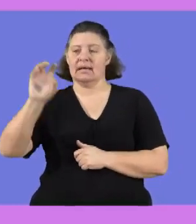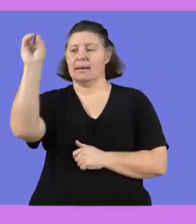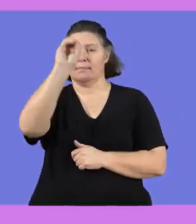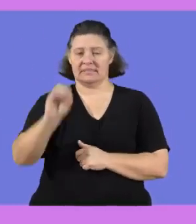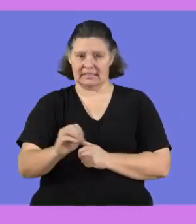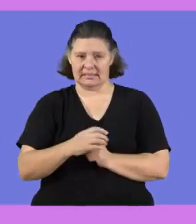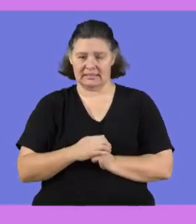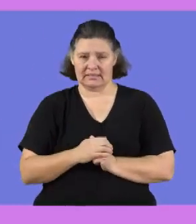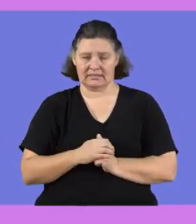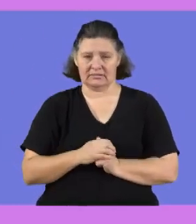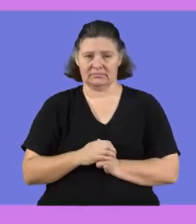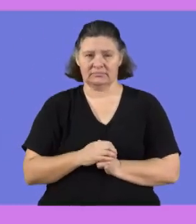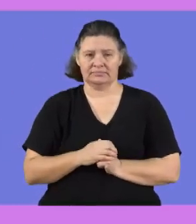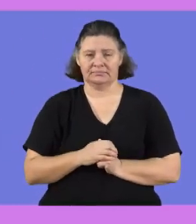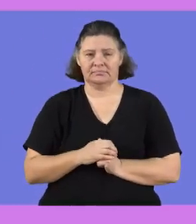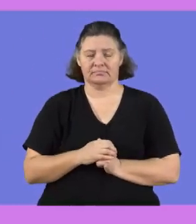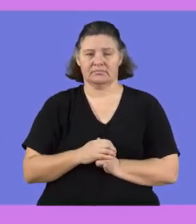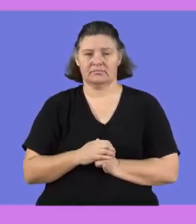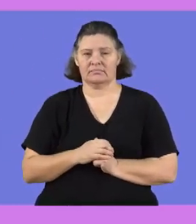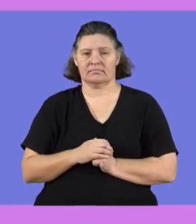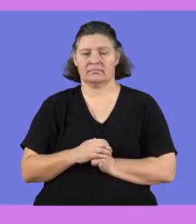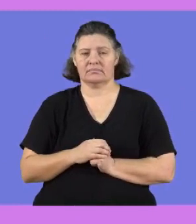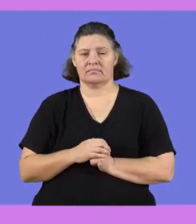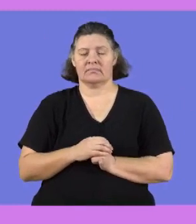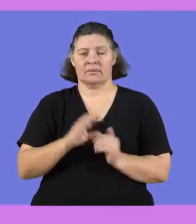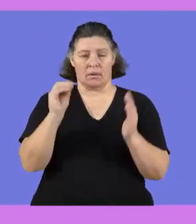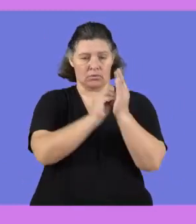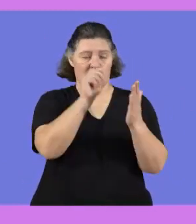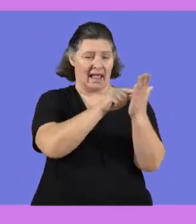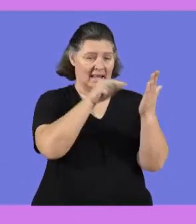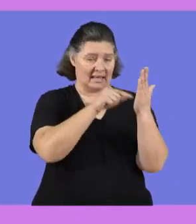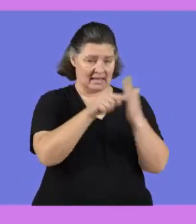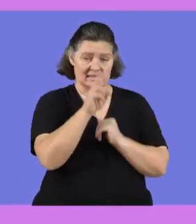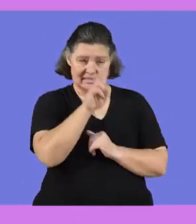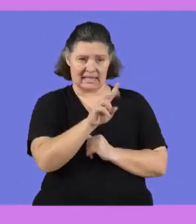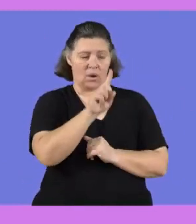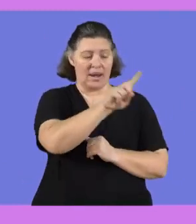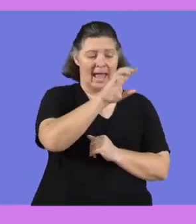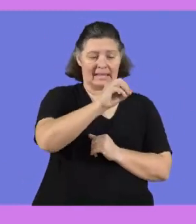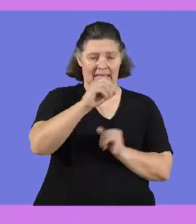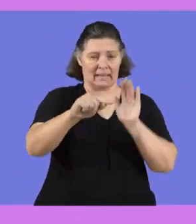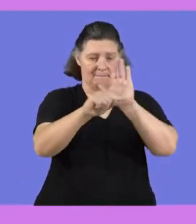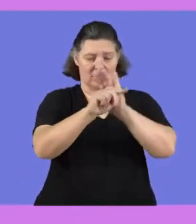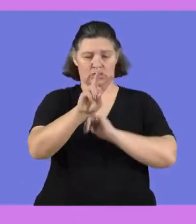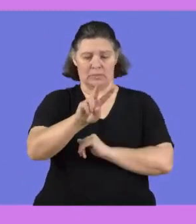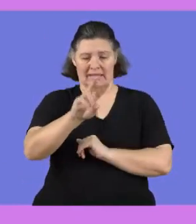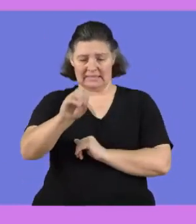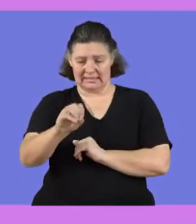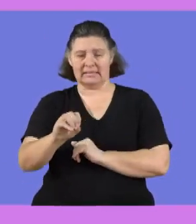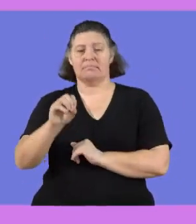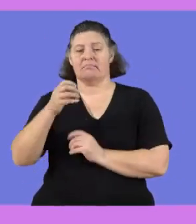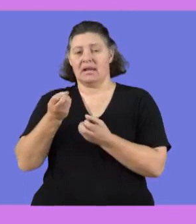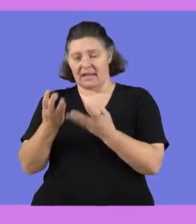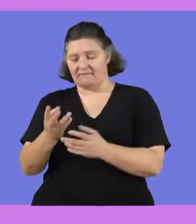subtract this 2, you can also press your calculator. It will be 100 minus 20, which